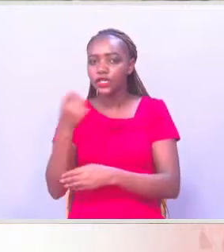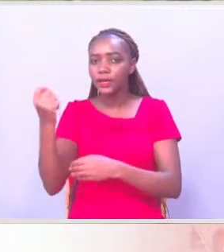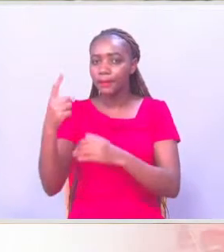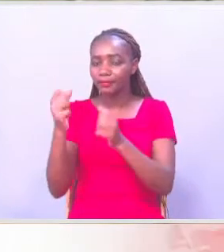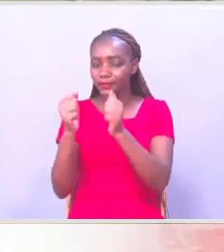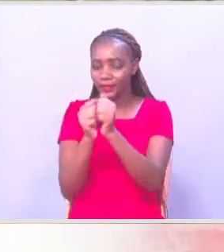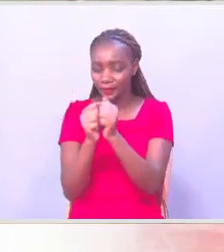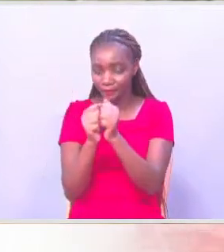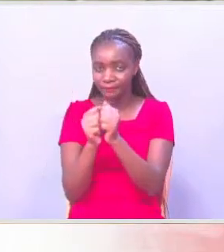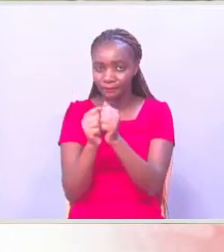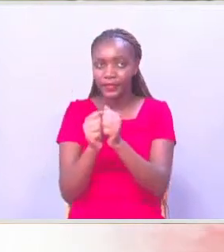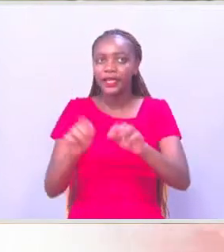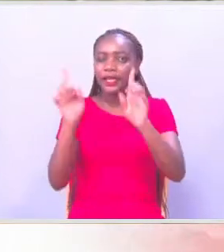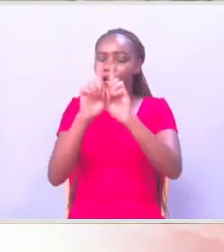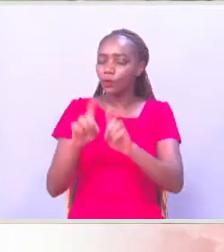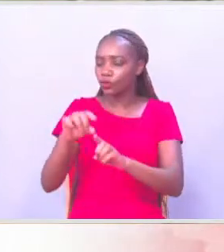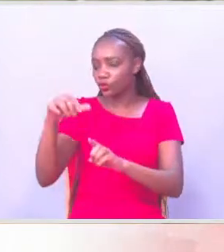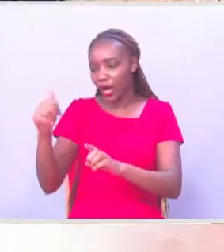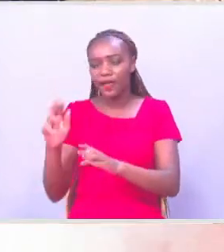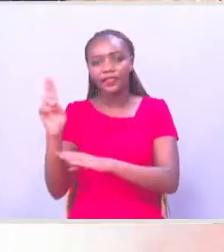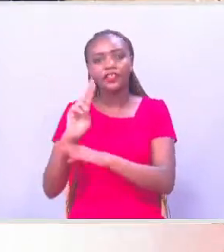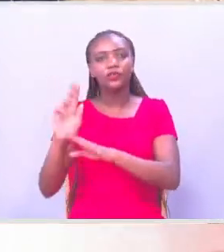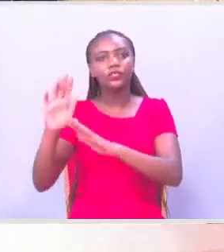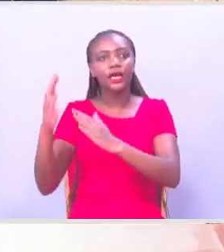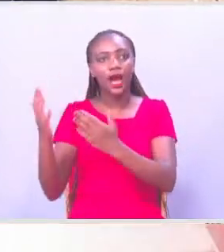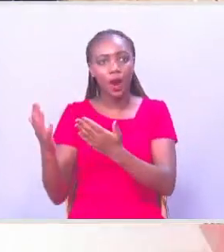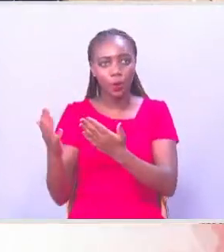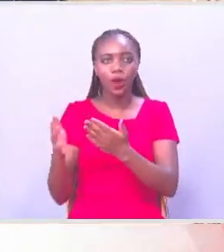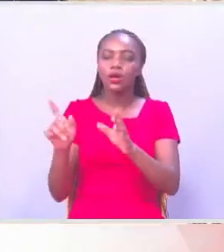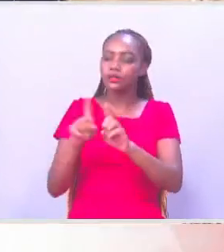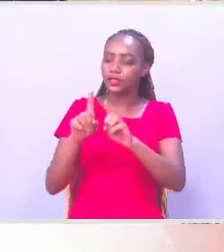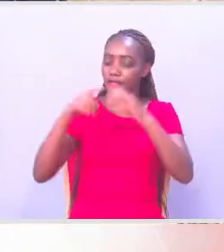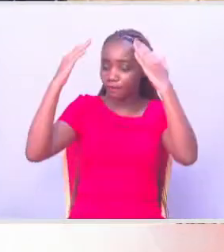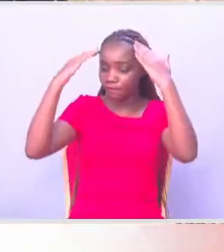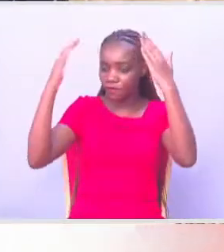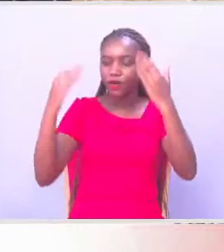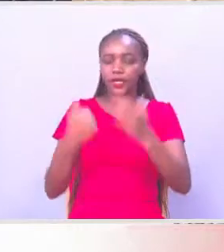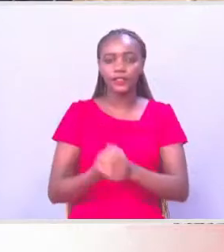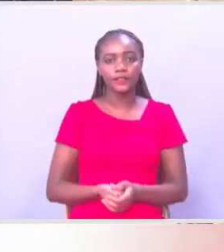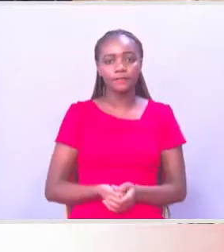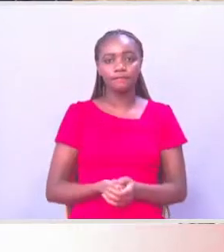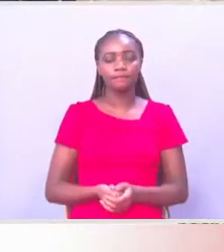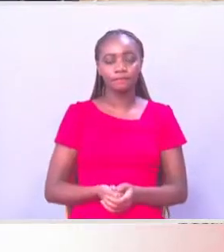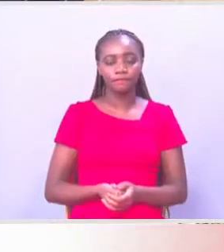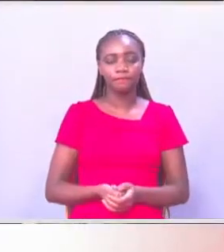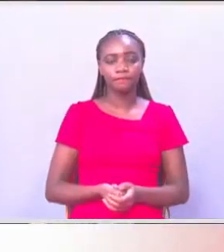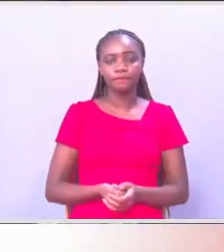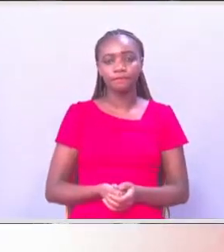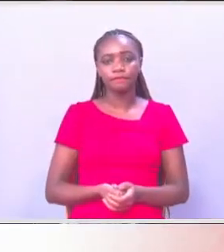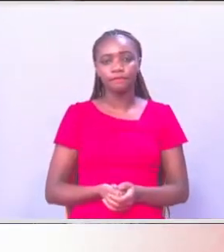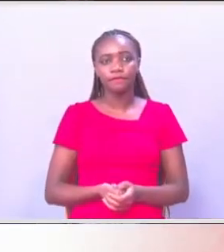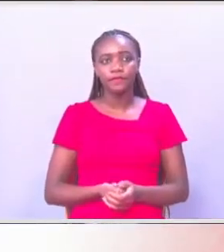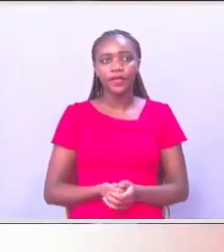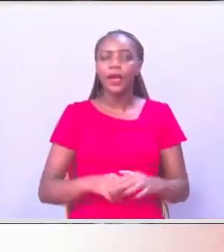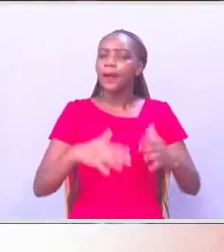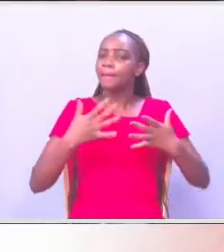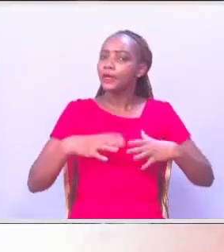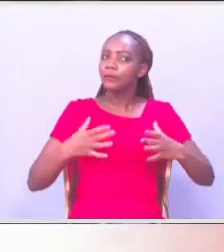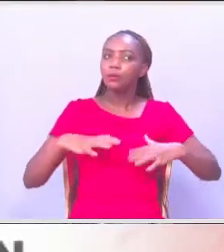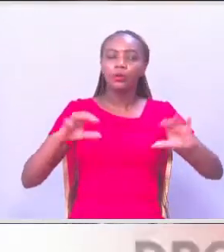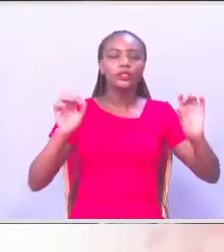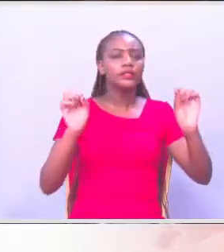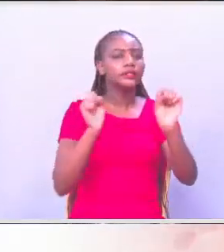of October, with the remainder being utilized on the same focus for affected counties. You cannot, people